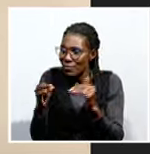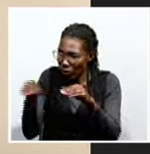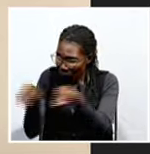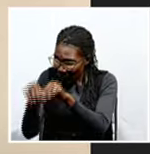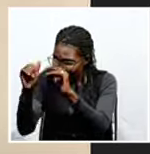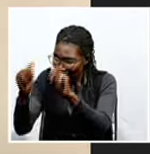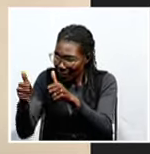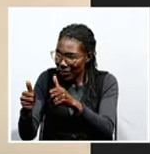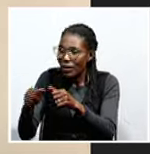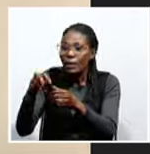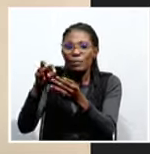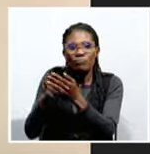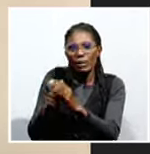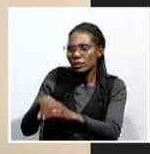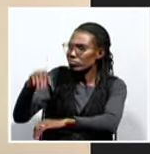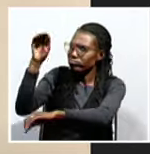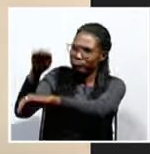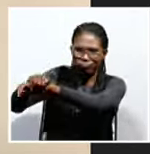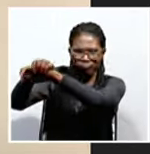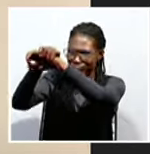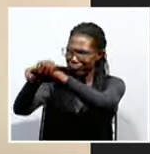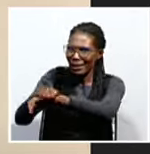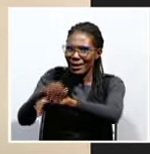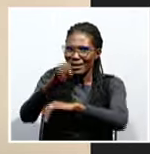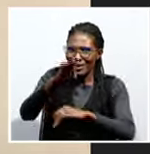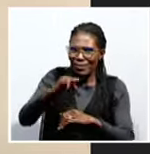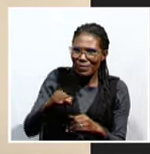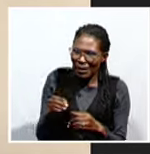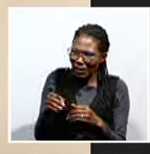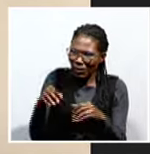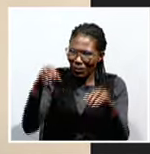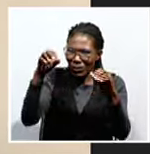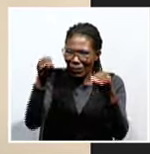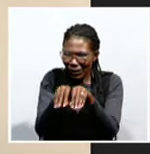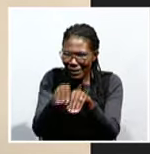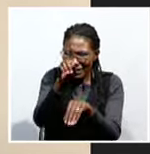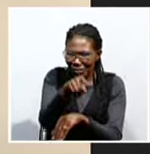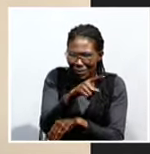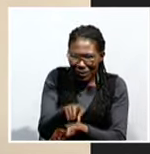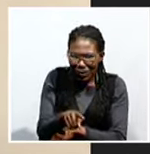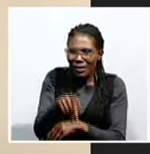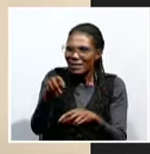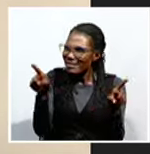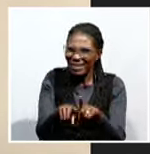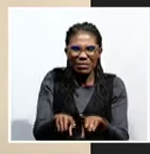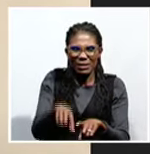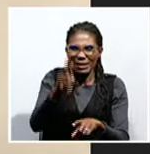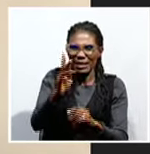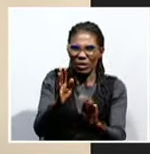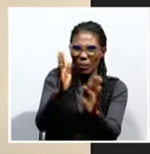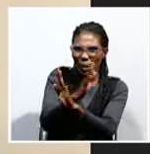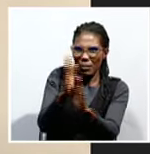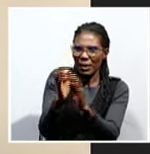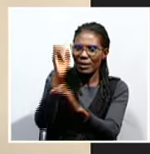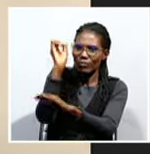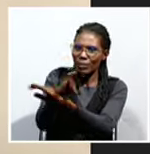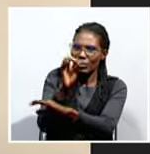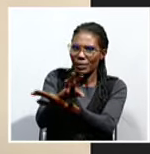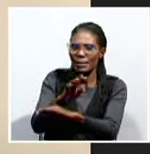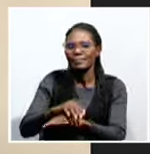shower you with accolades. When you messed up, he will do the same, in the same